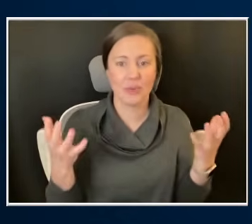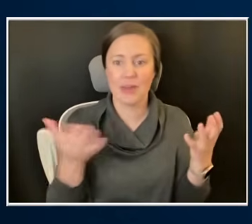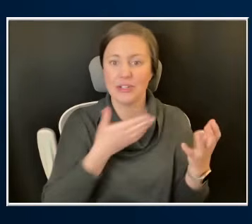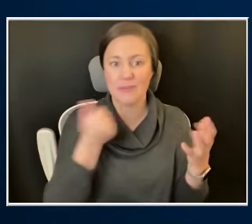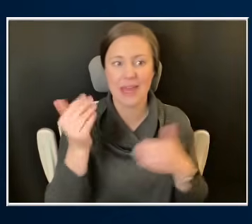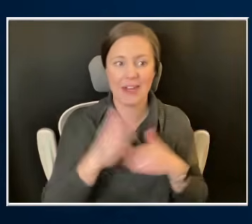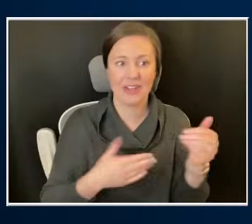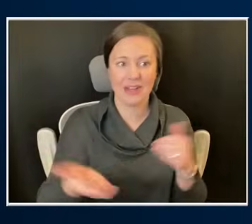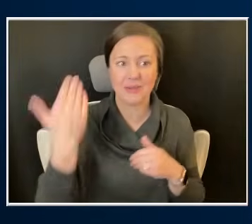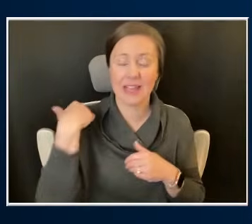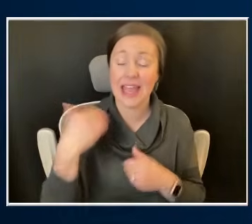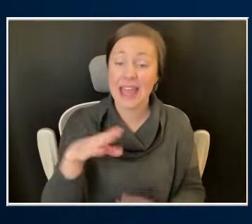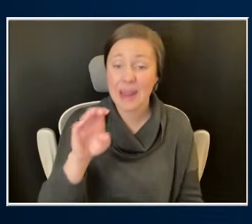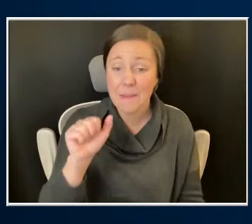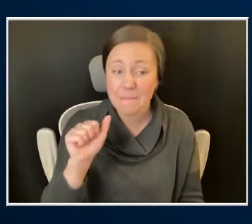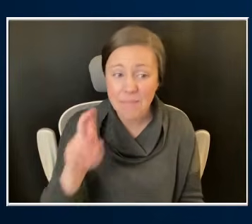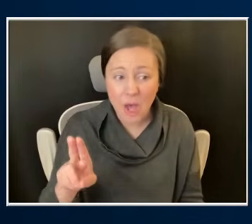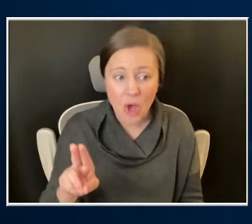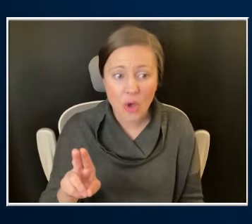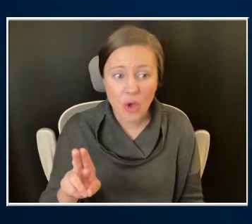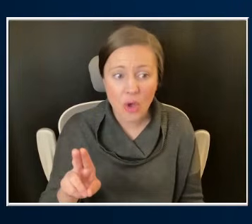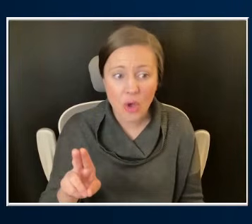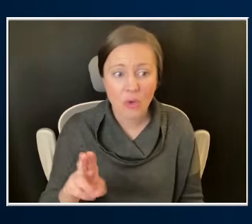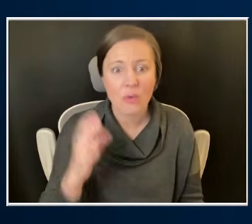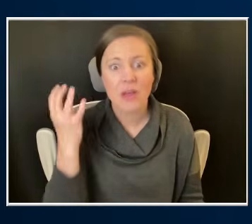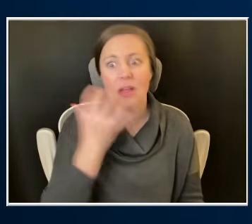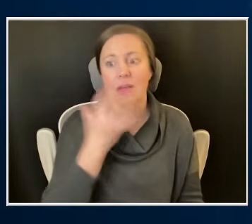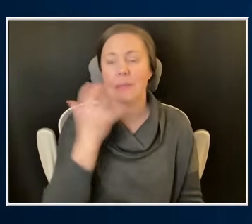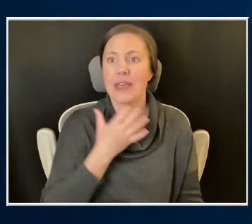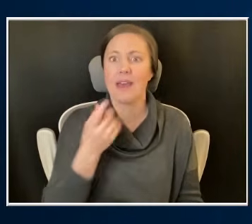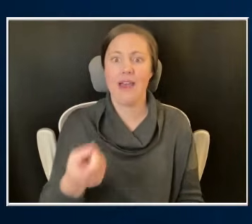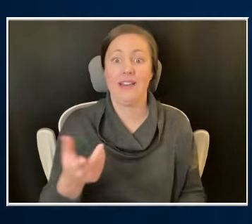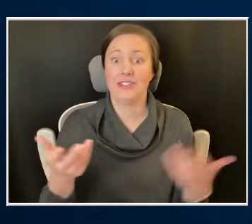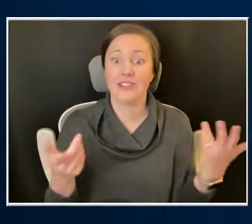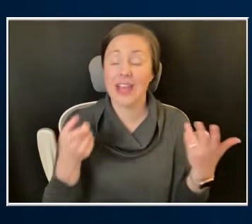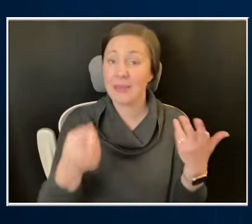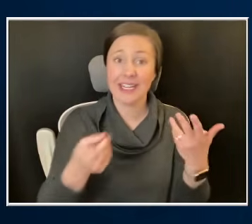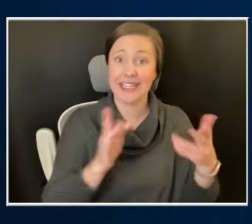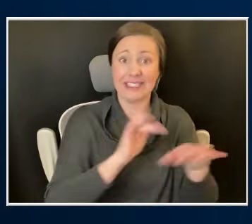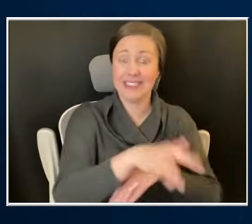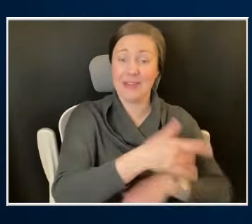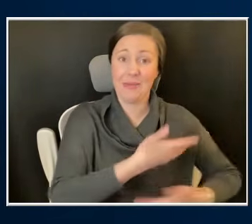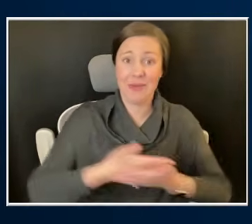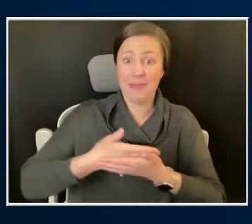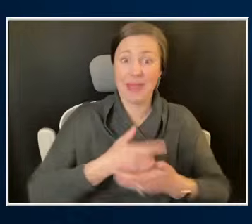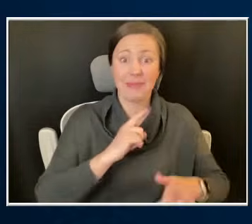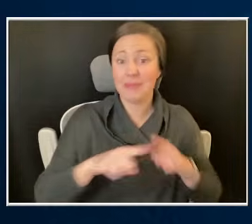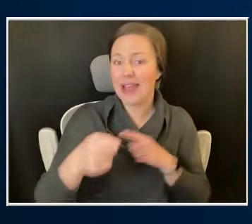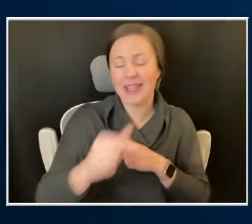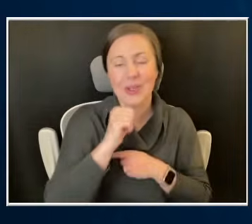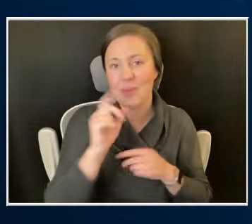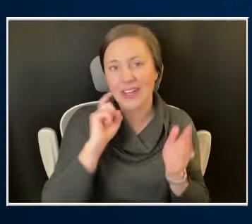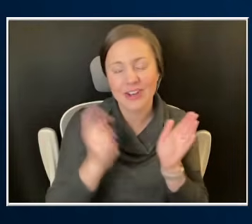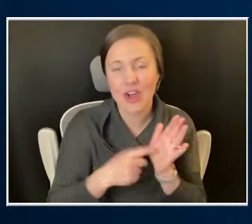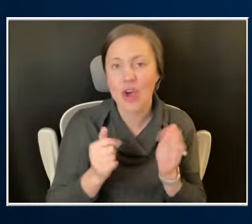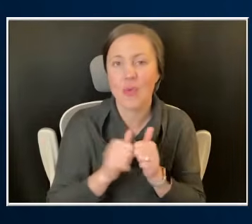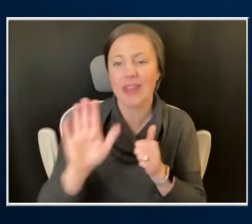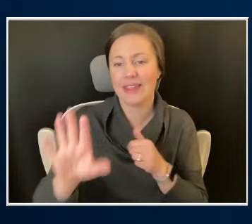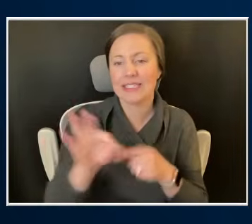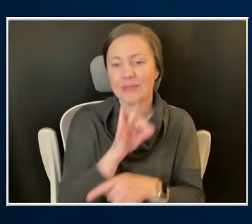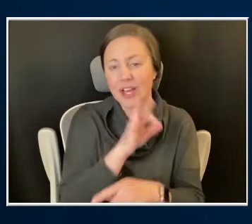my gosh, Bo is, you wouldn't know he's a preemie at all with function, intelligence.